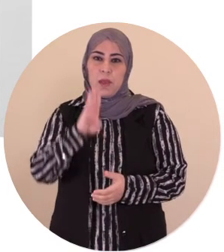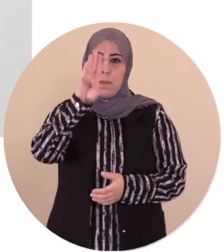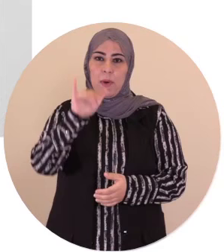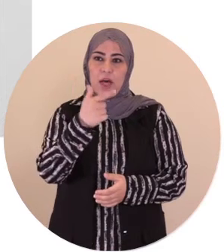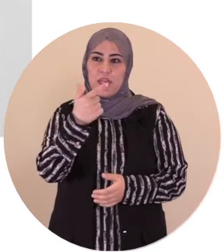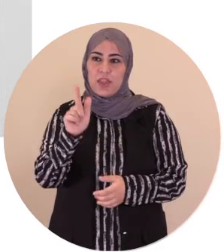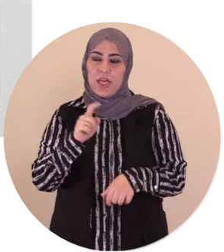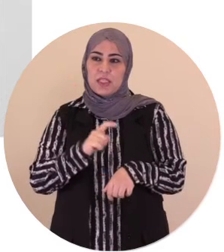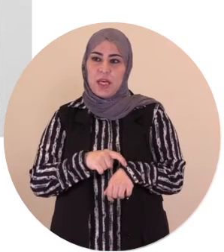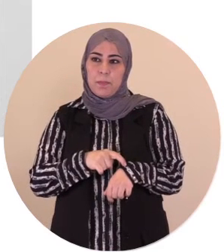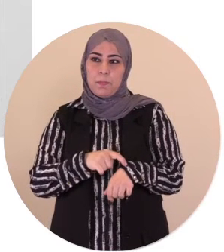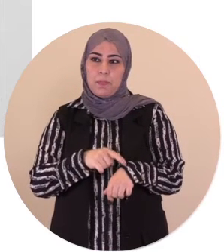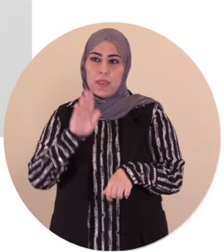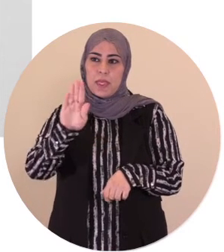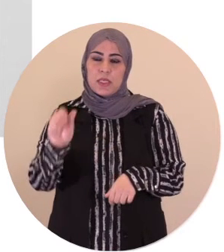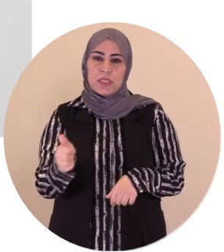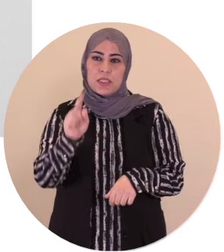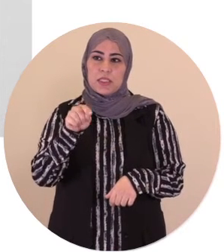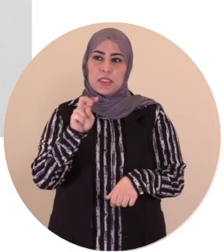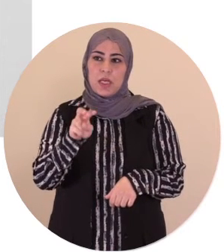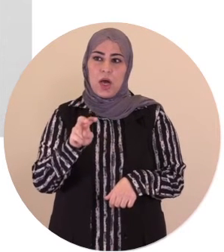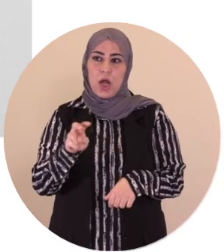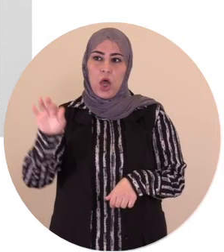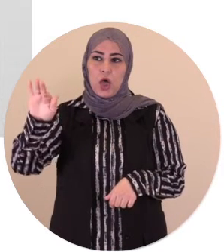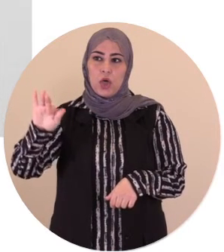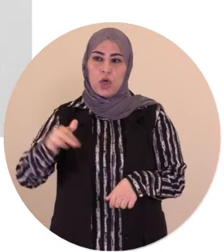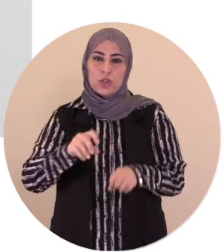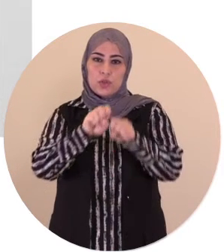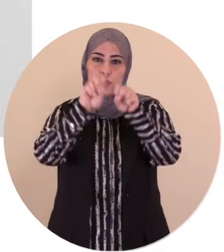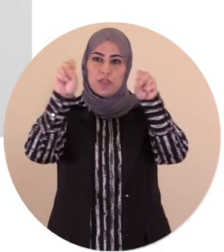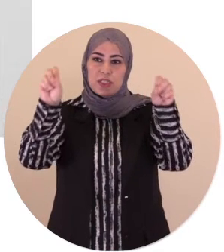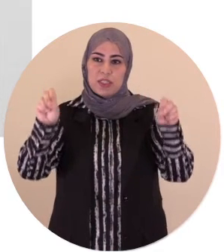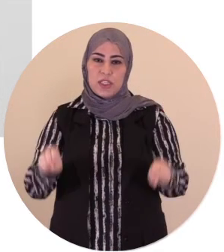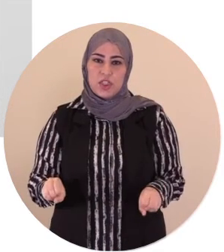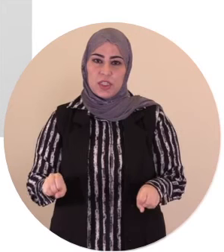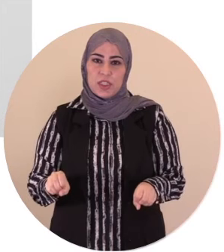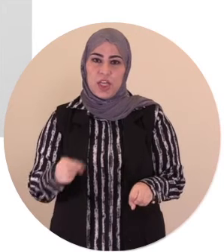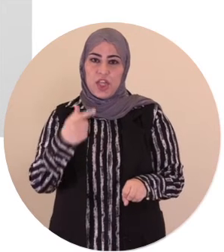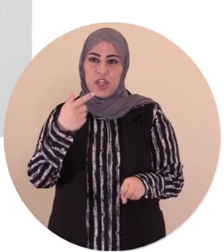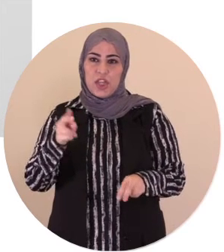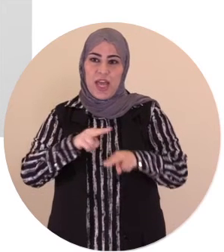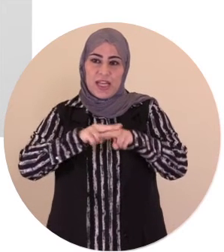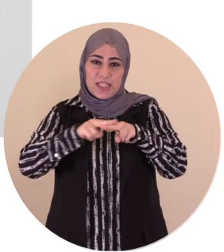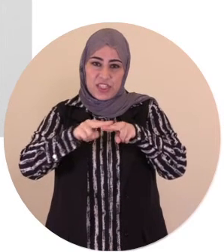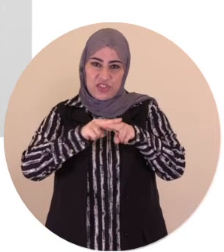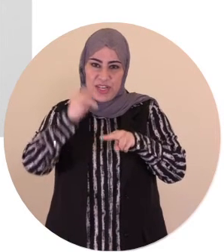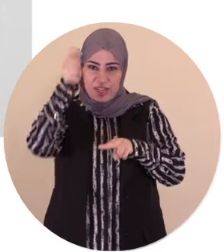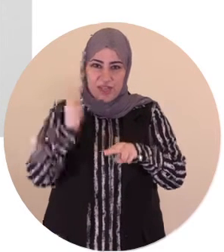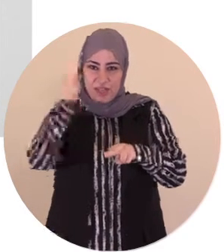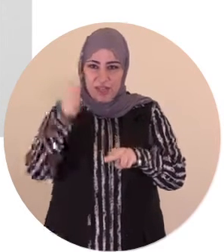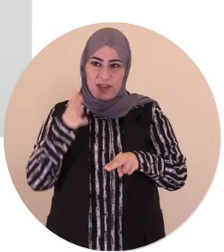By the time Sarah got to the station, the train had left. Now, what do you think? Did